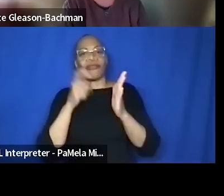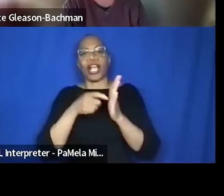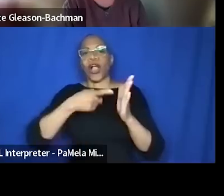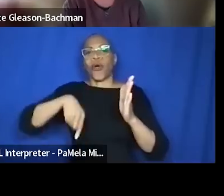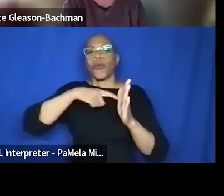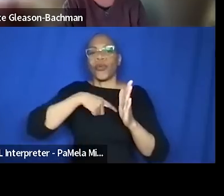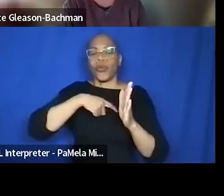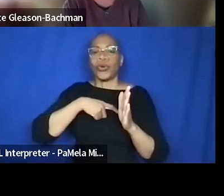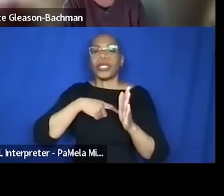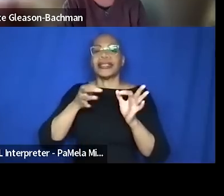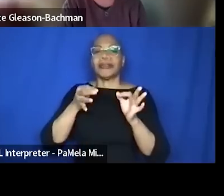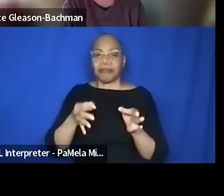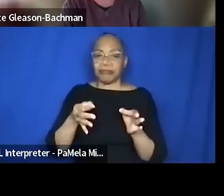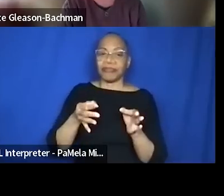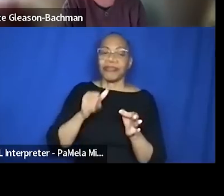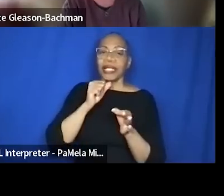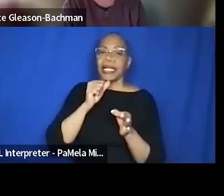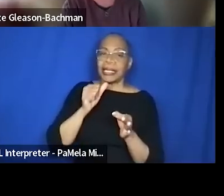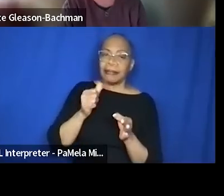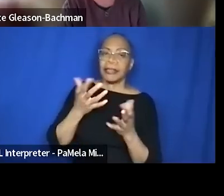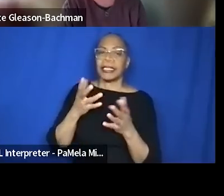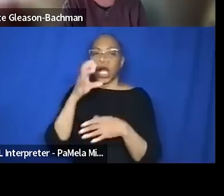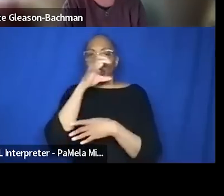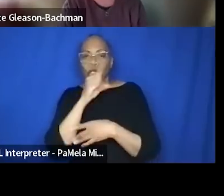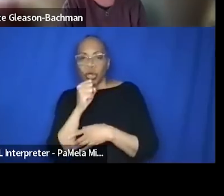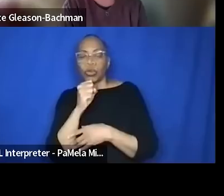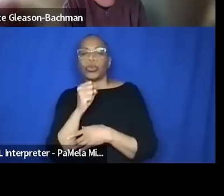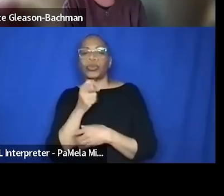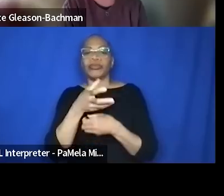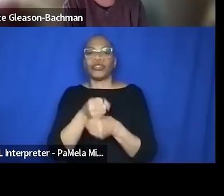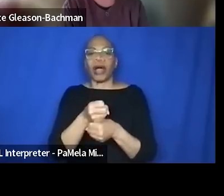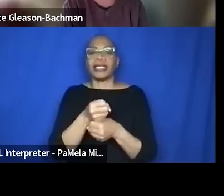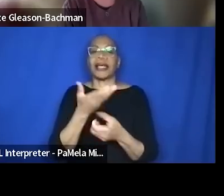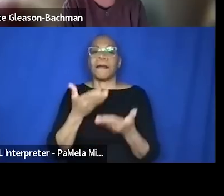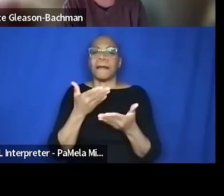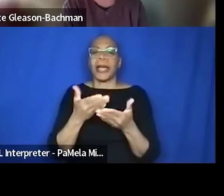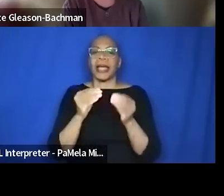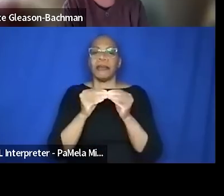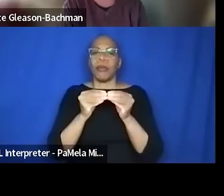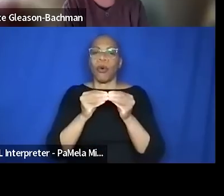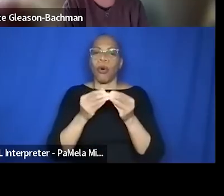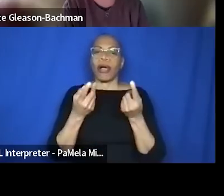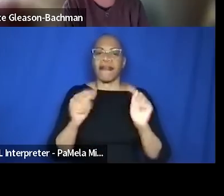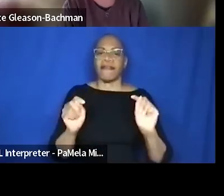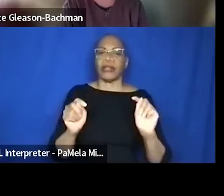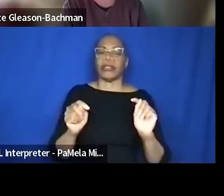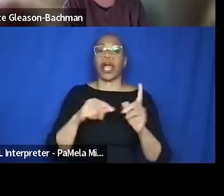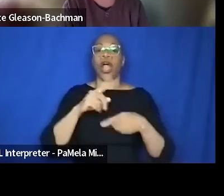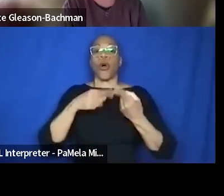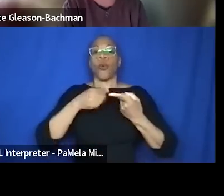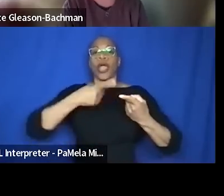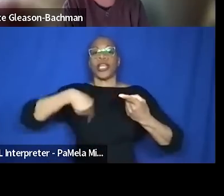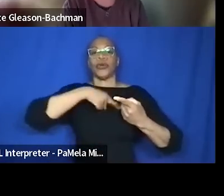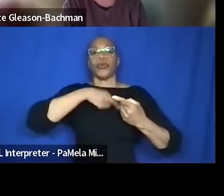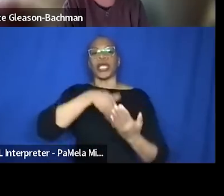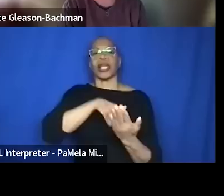deserve assumed trust and also may have to work harder to gain it. When we approach an encampment, it's